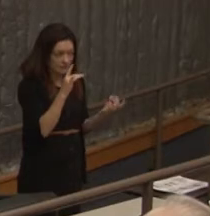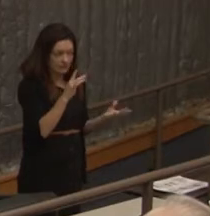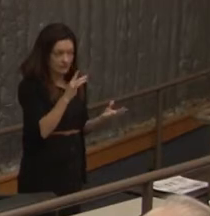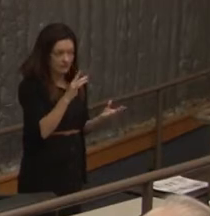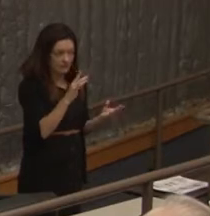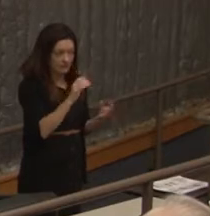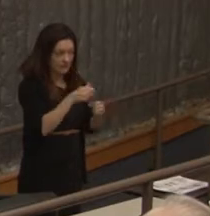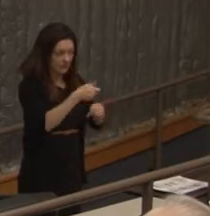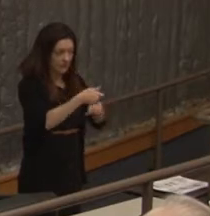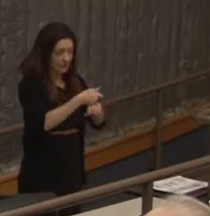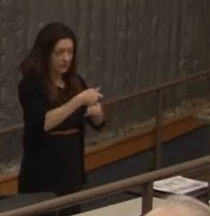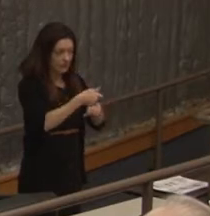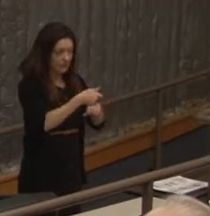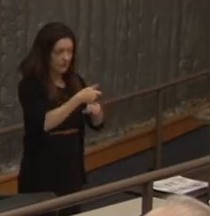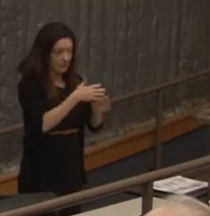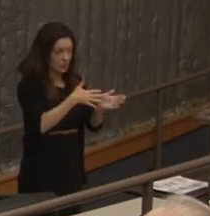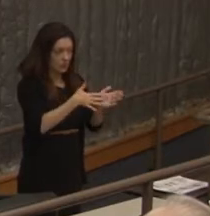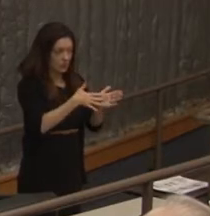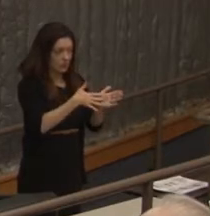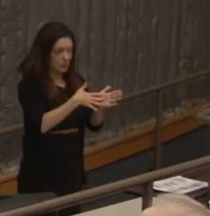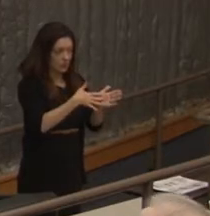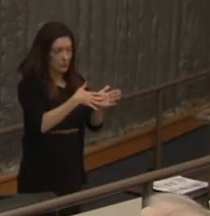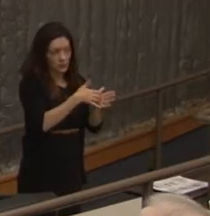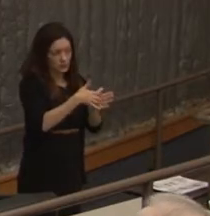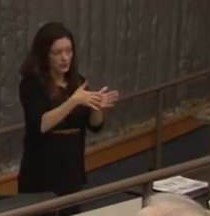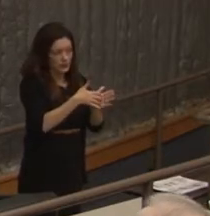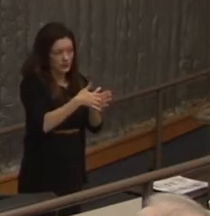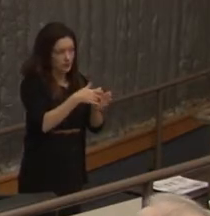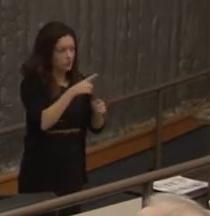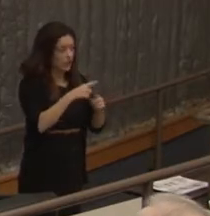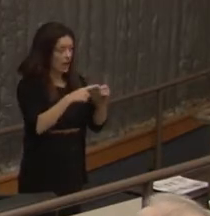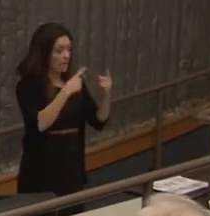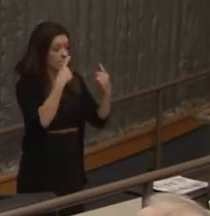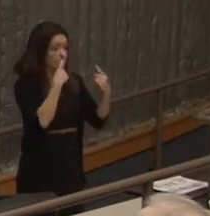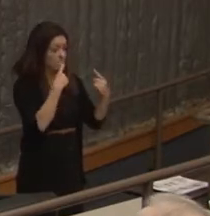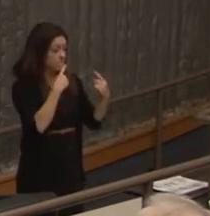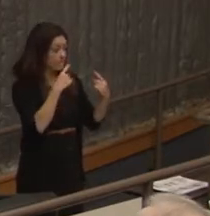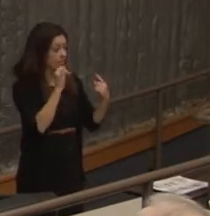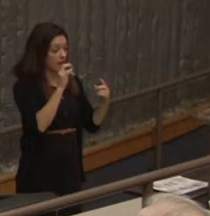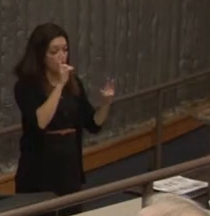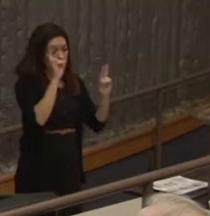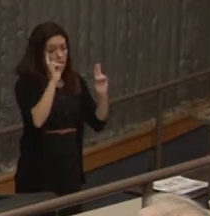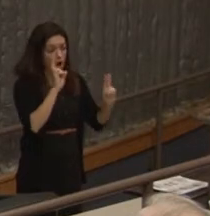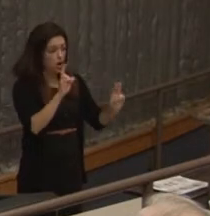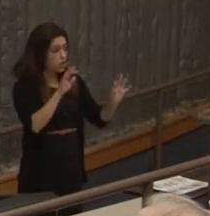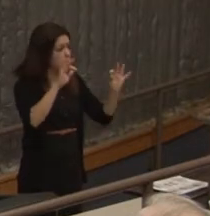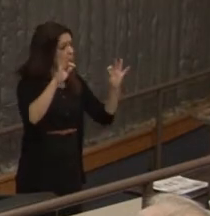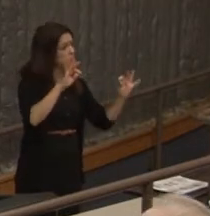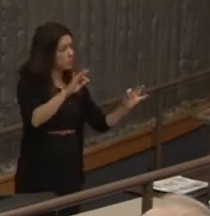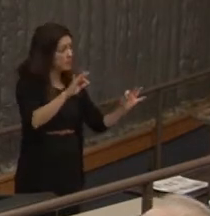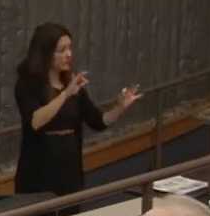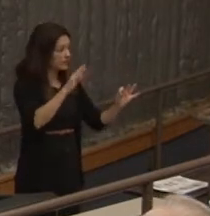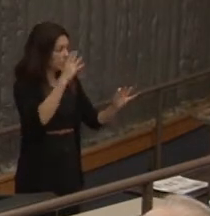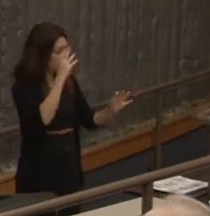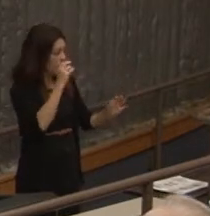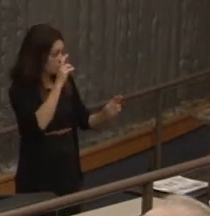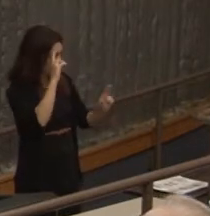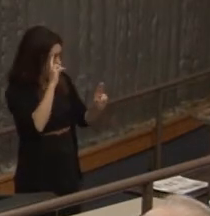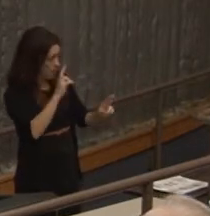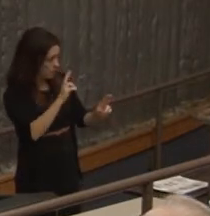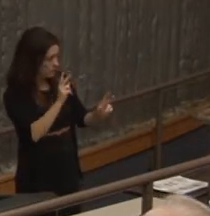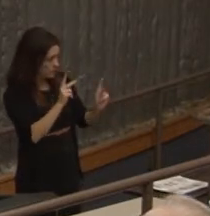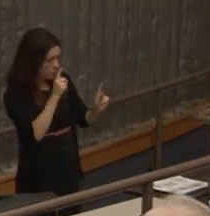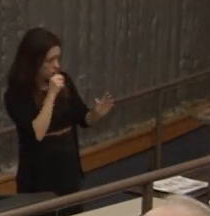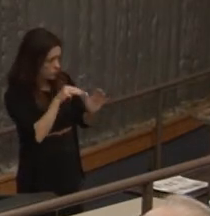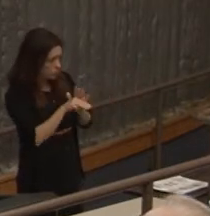He says, there's no way you can build a celebratory monument when what's being memorialized is the murder of